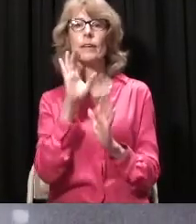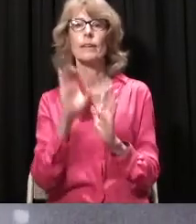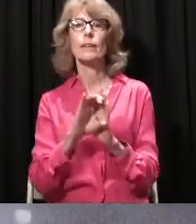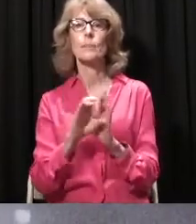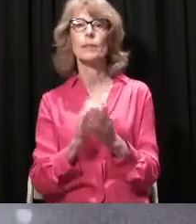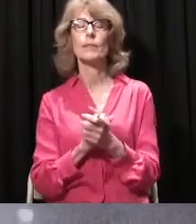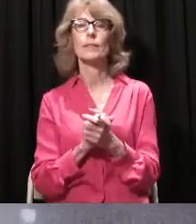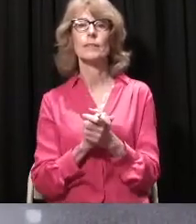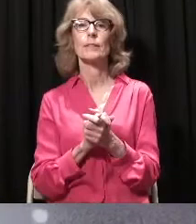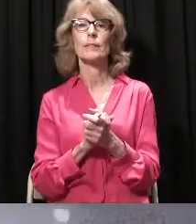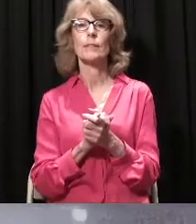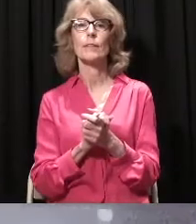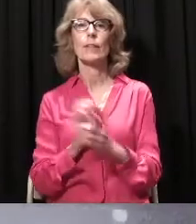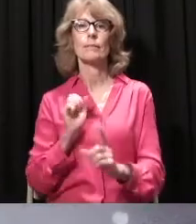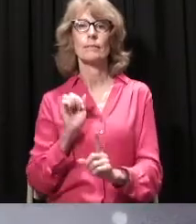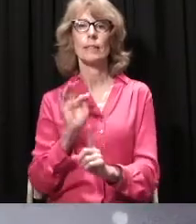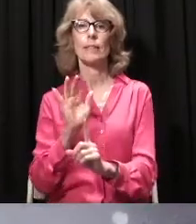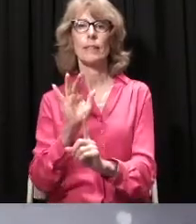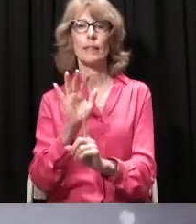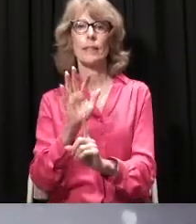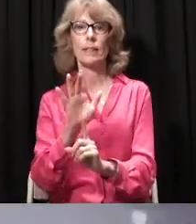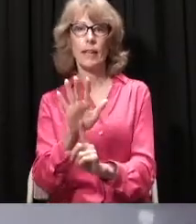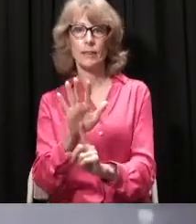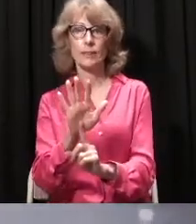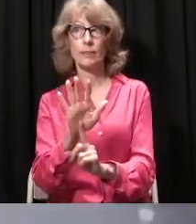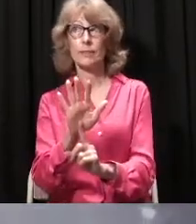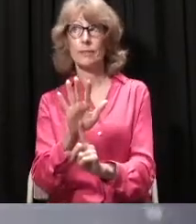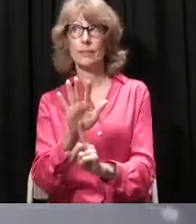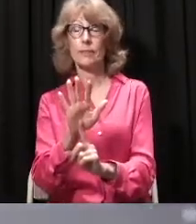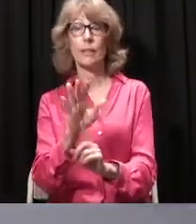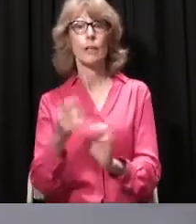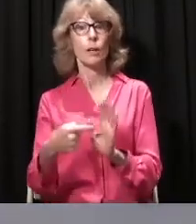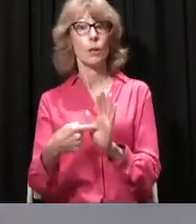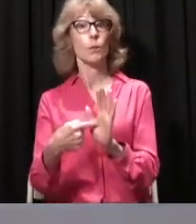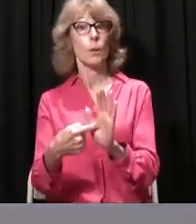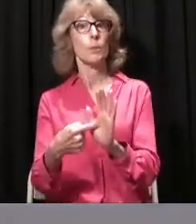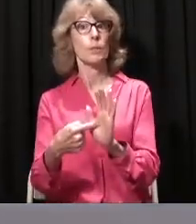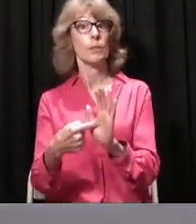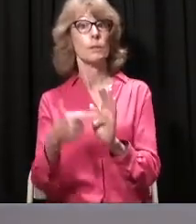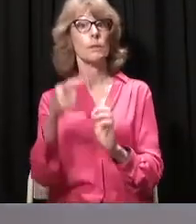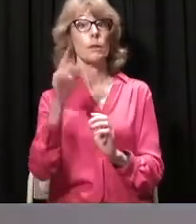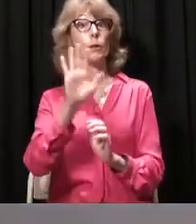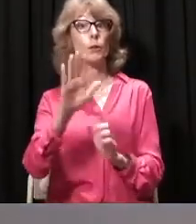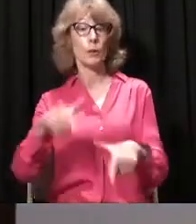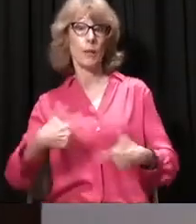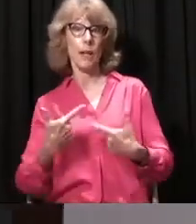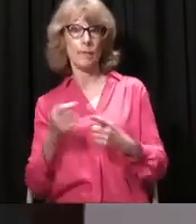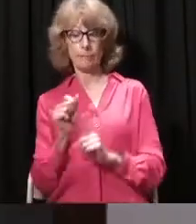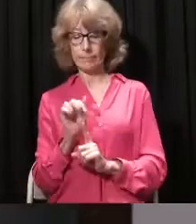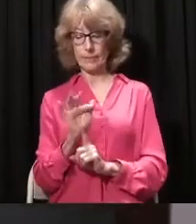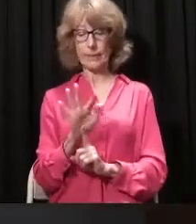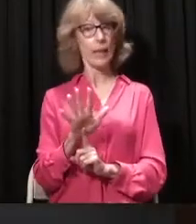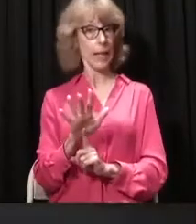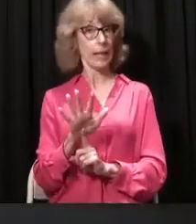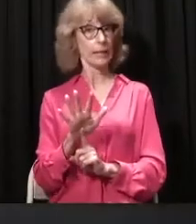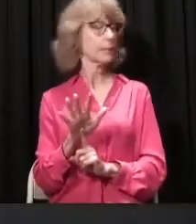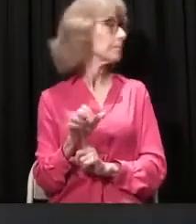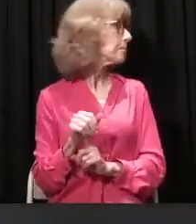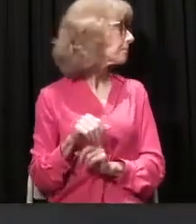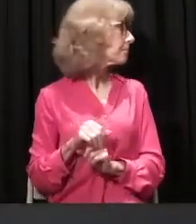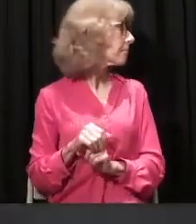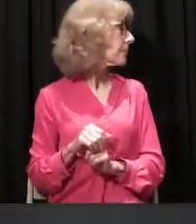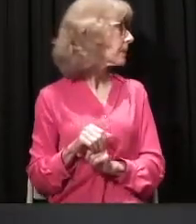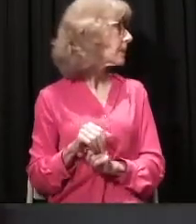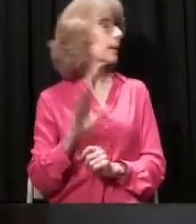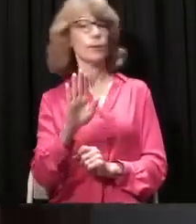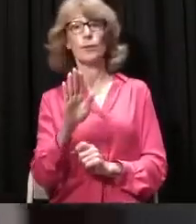All right, this candle, if you can see it, it's going to represent you and your life, and that little light is going to be you and your light